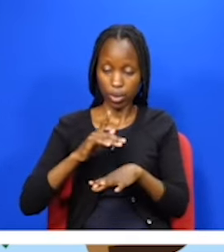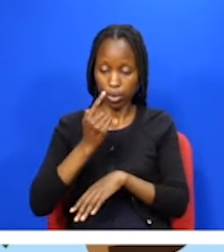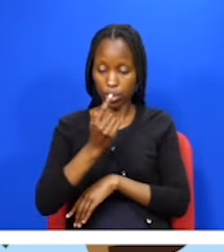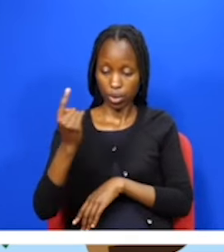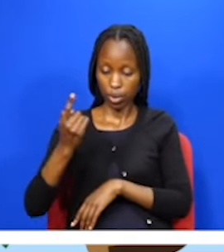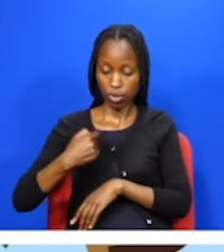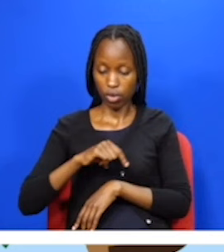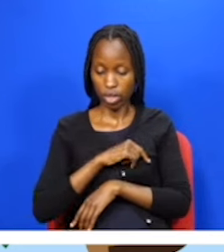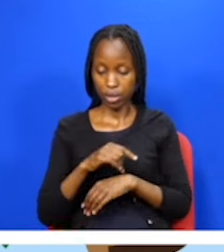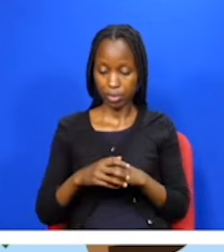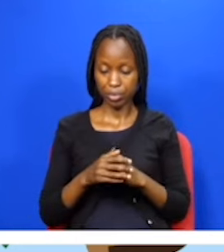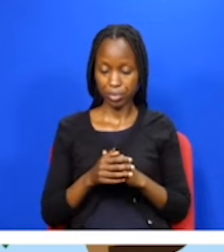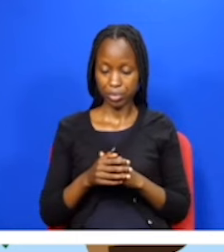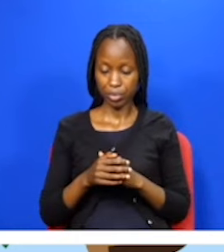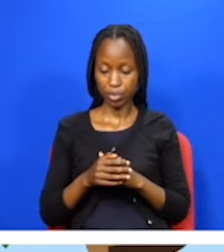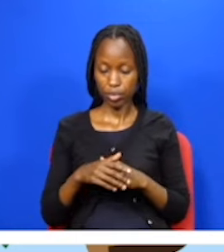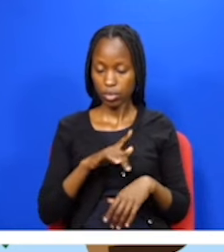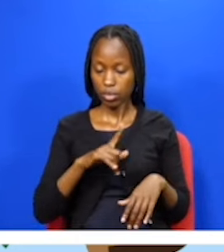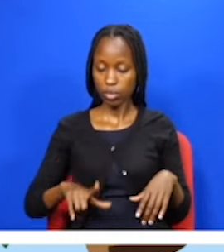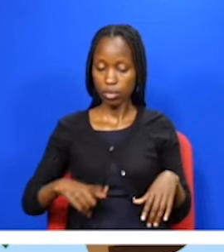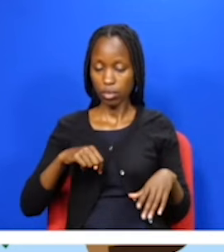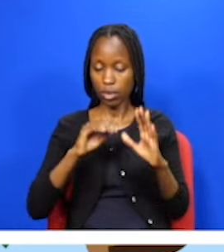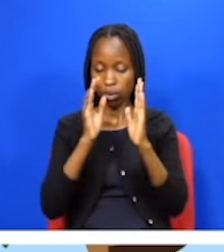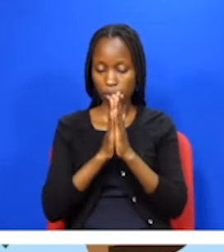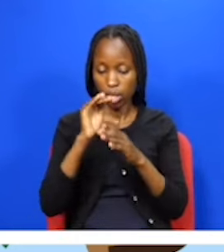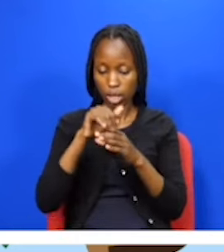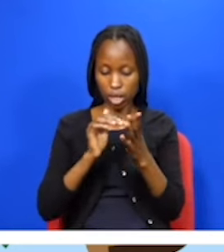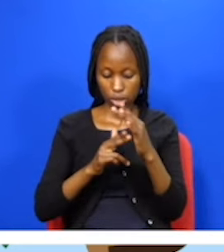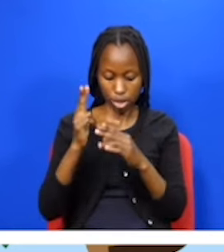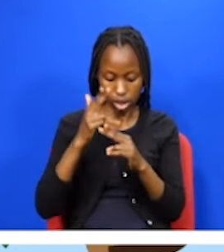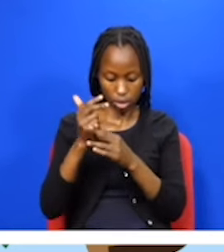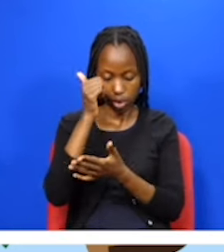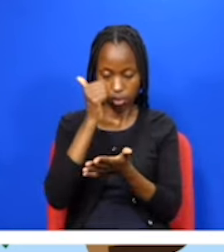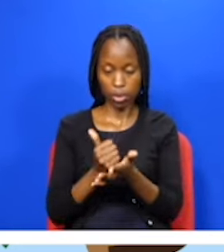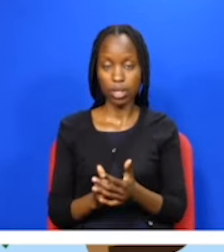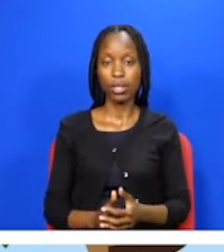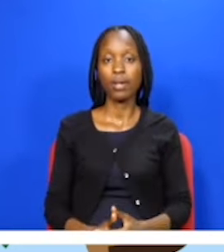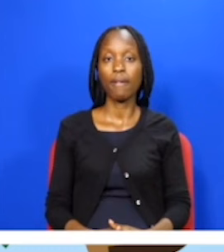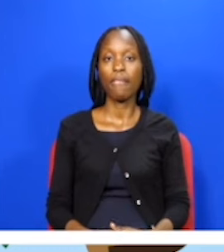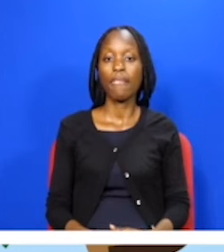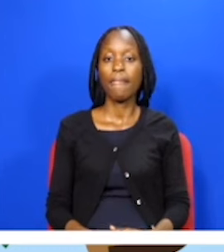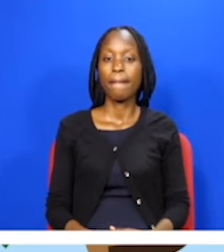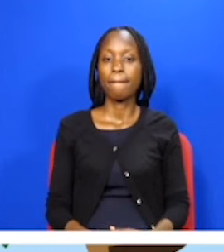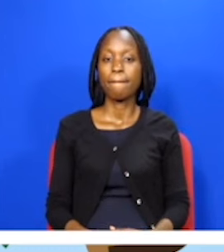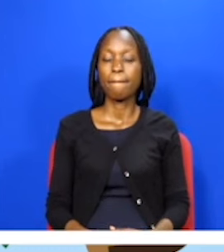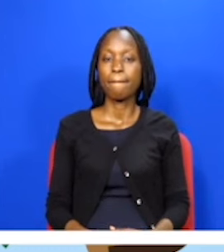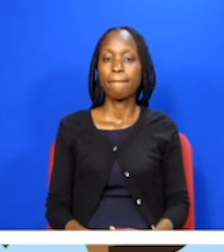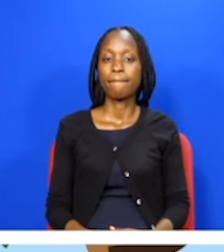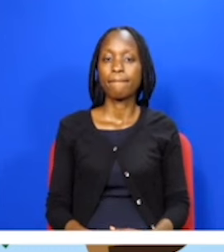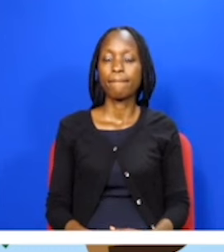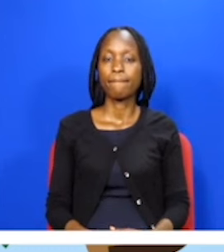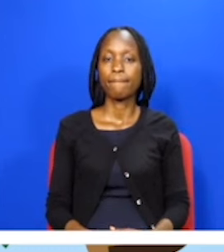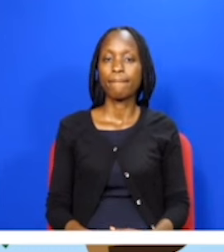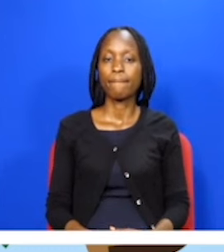every of our hearts. This we pray in Jesus' name. Amen and amen. Wonderful. Boys and